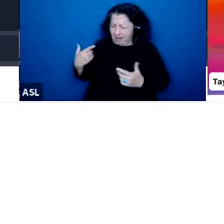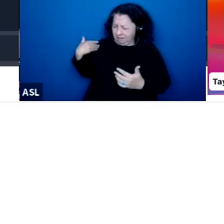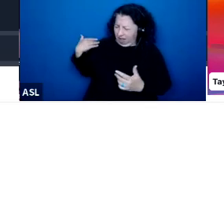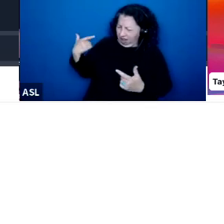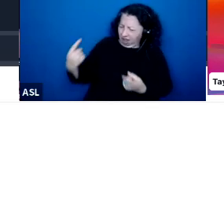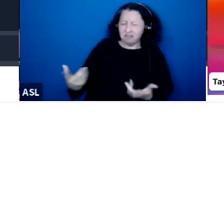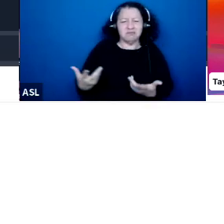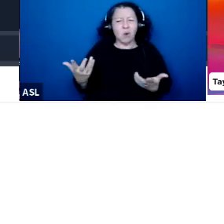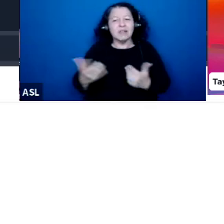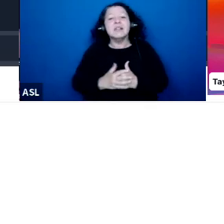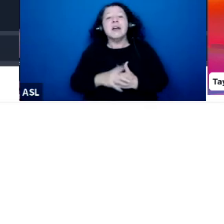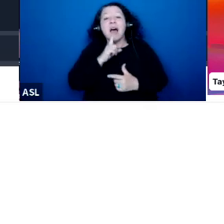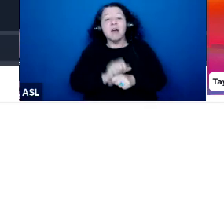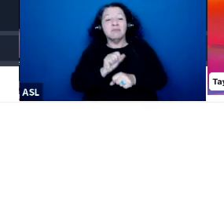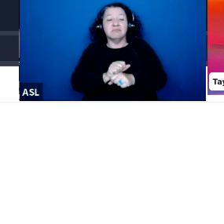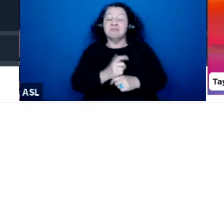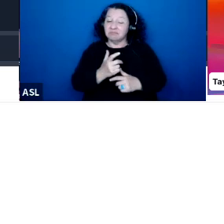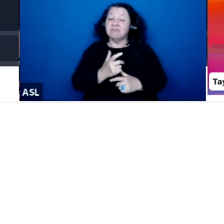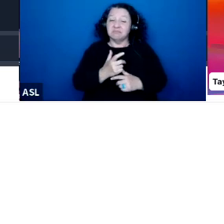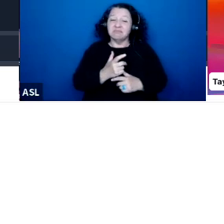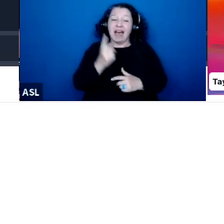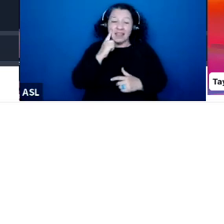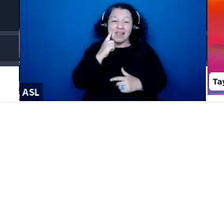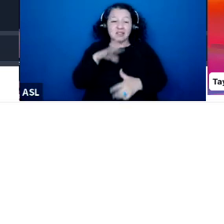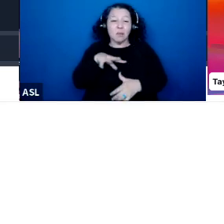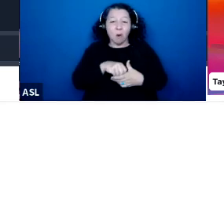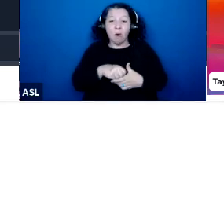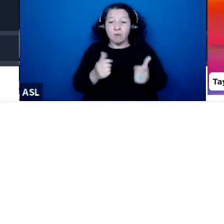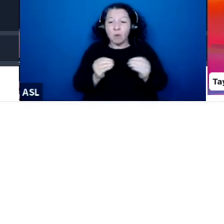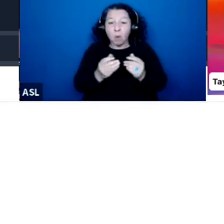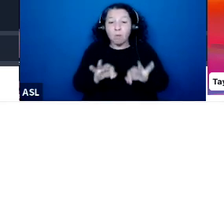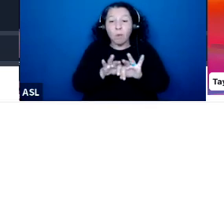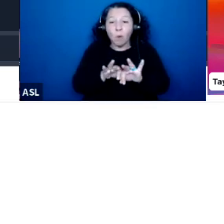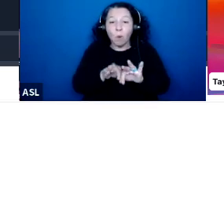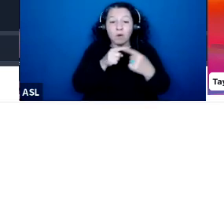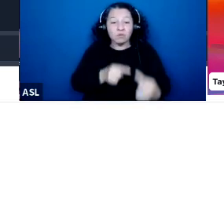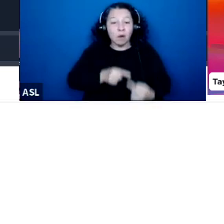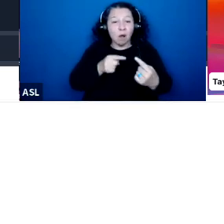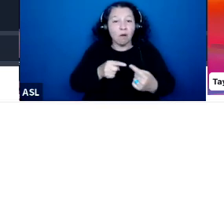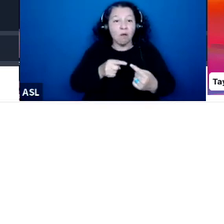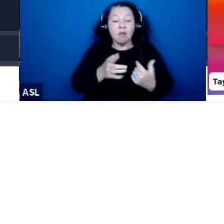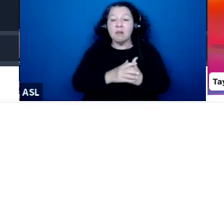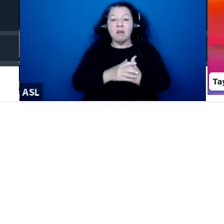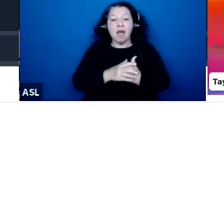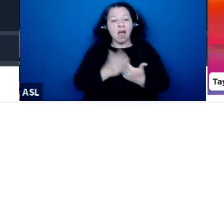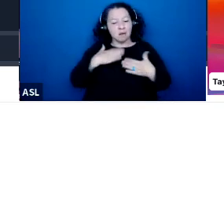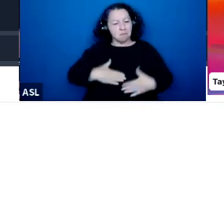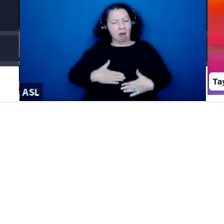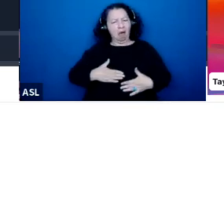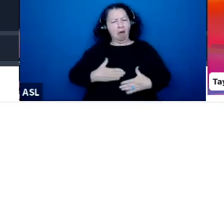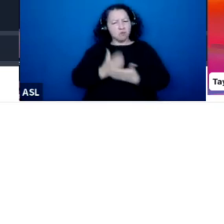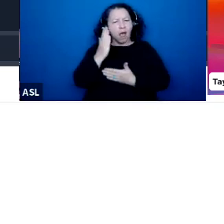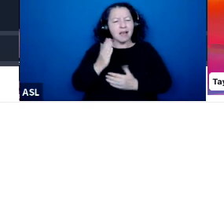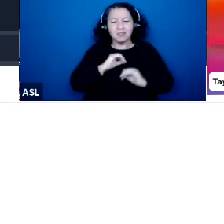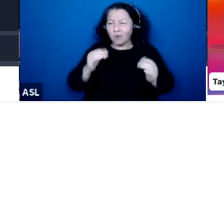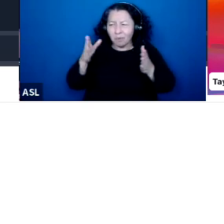is part of the larger struggle, right? And battle for overall bodily autonomy, right? Nobody should be telling you